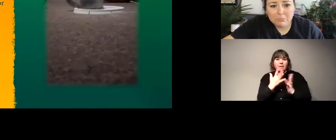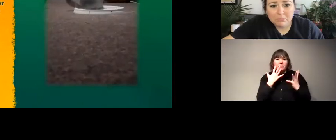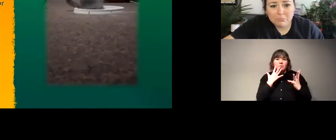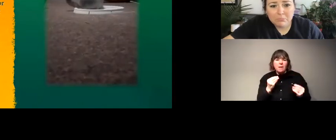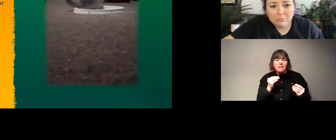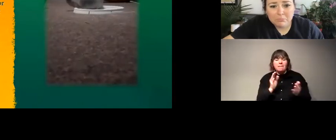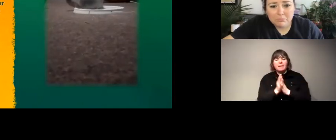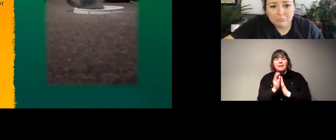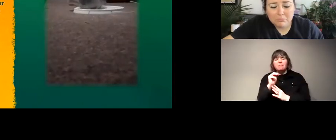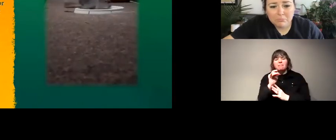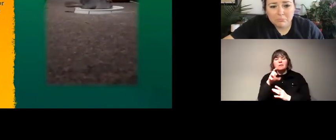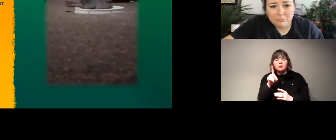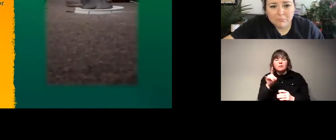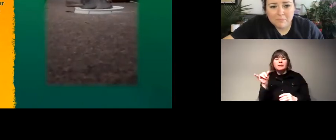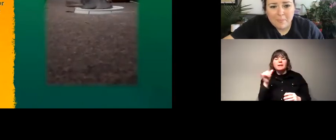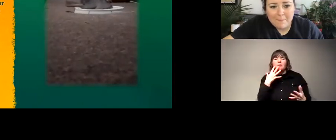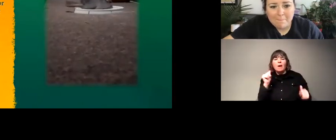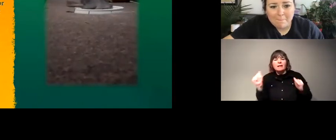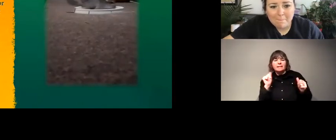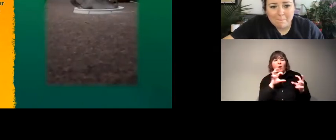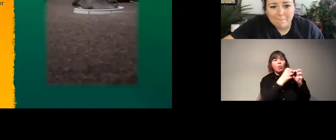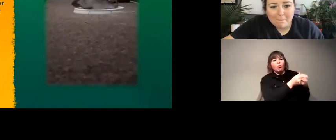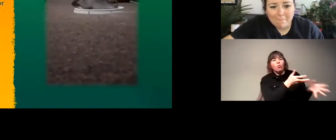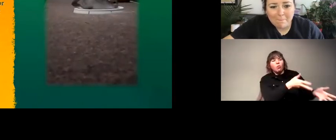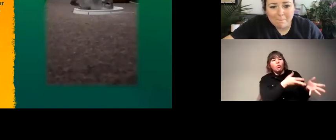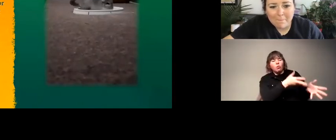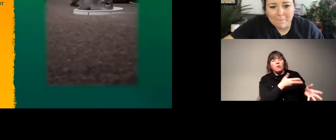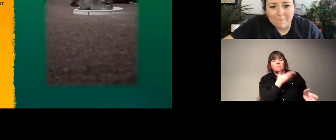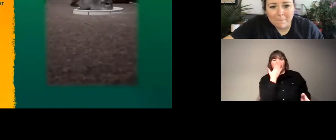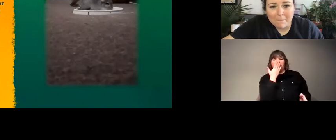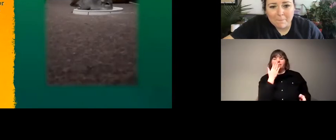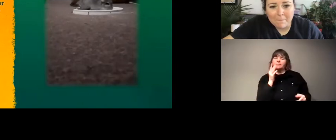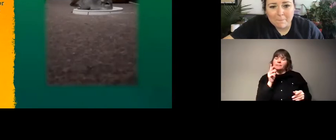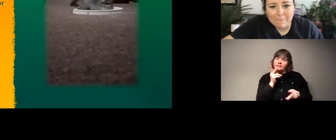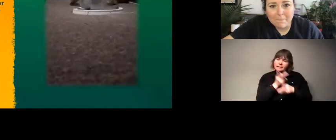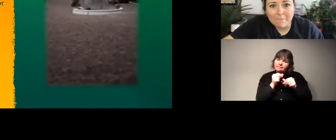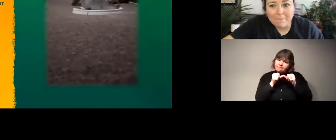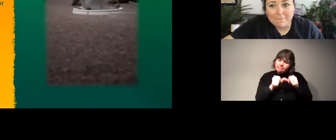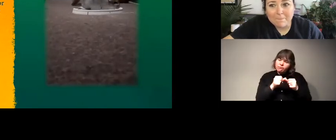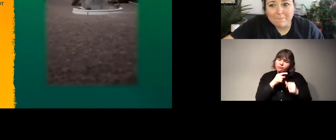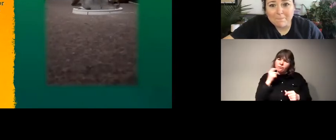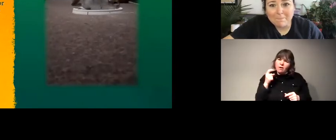towel that's been clumped up and thrown in the corner. So we have to keep our chinchillas very, very dry.